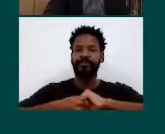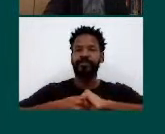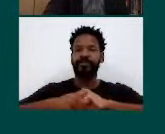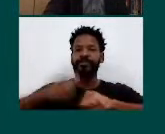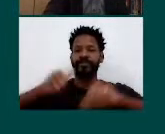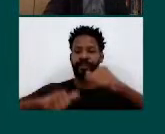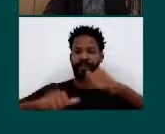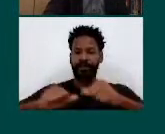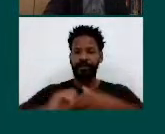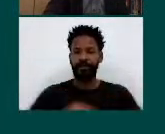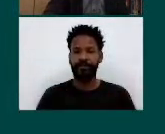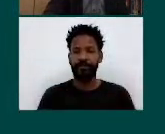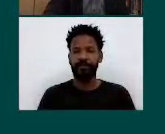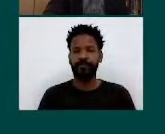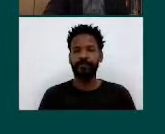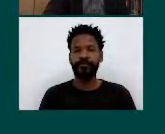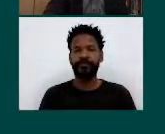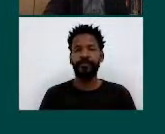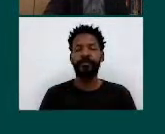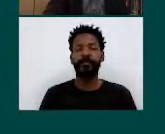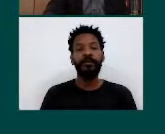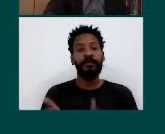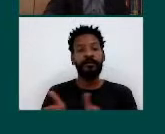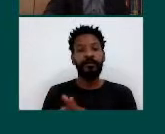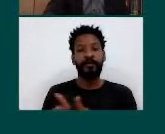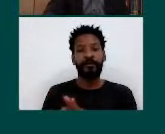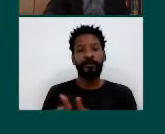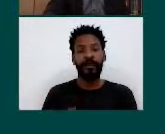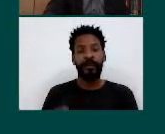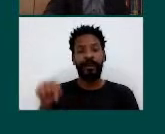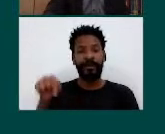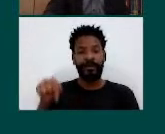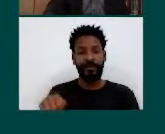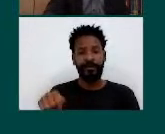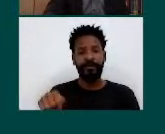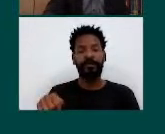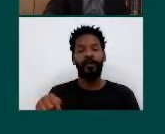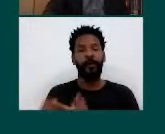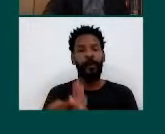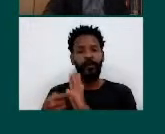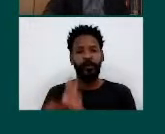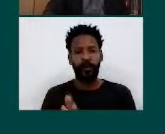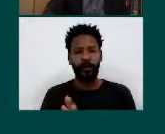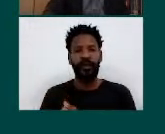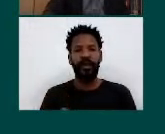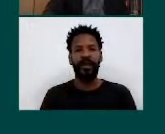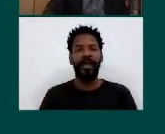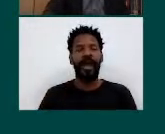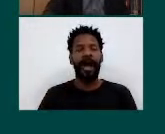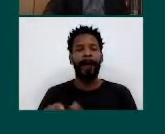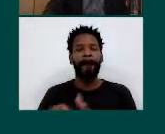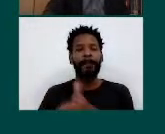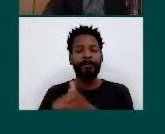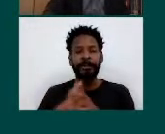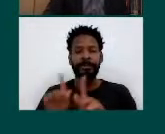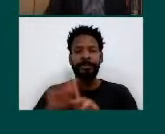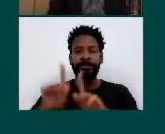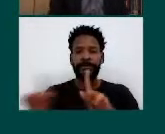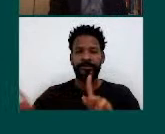and there's been a great leap in the results of our post-graduation